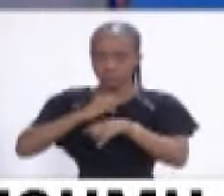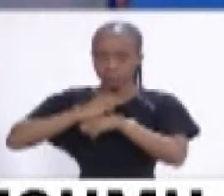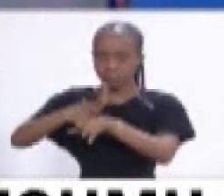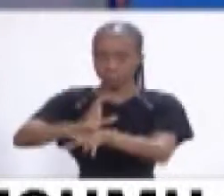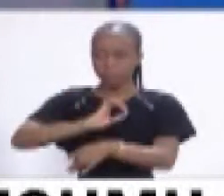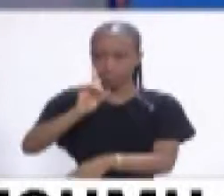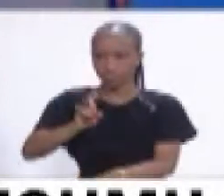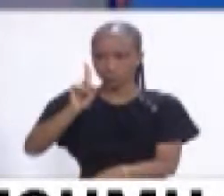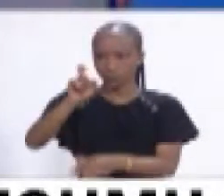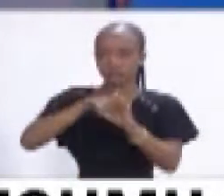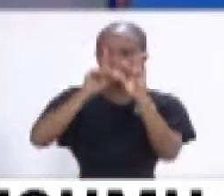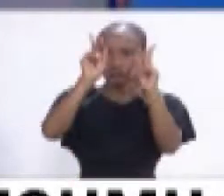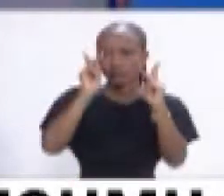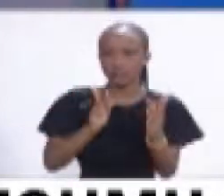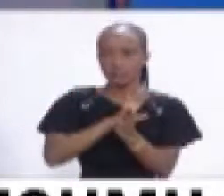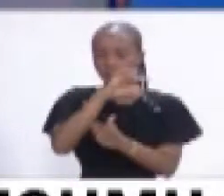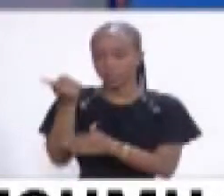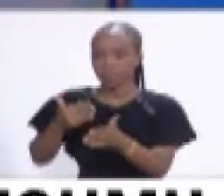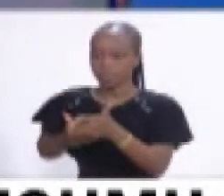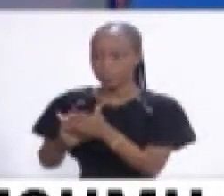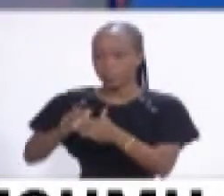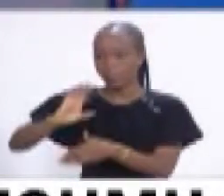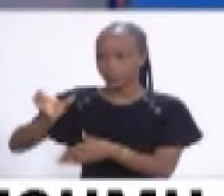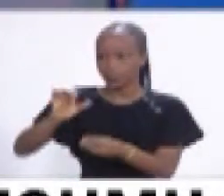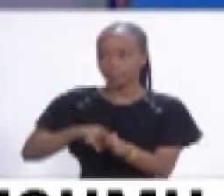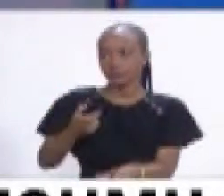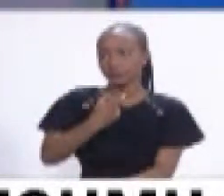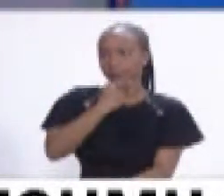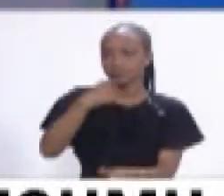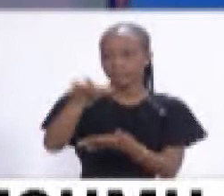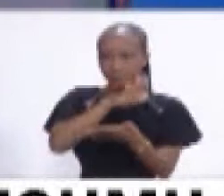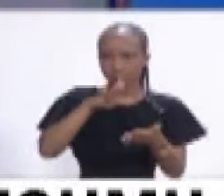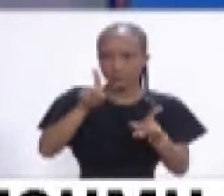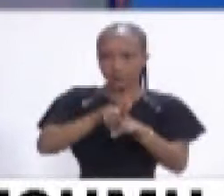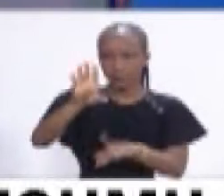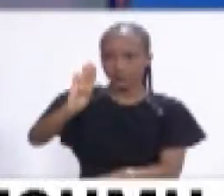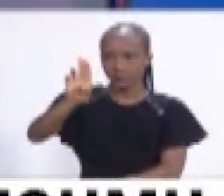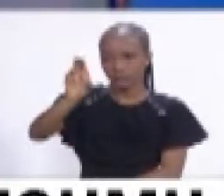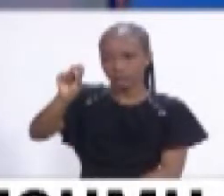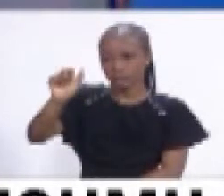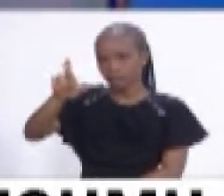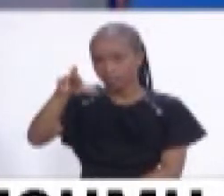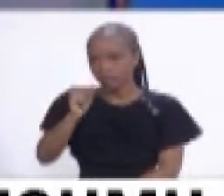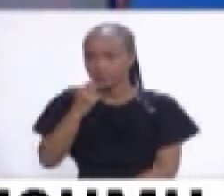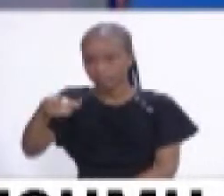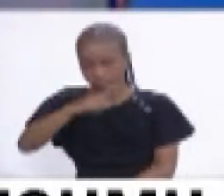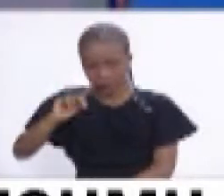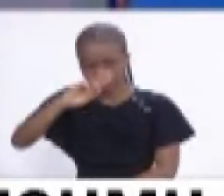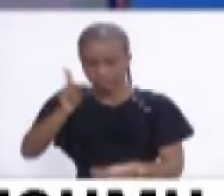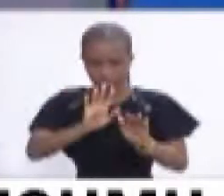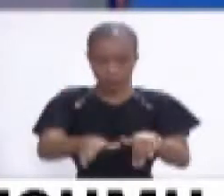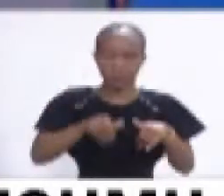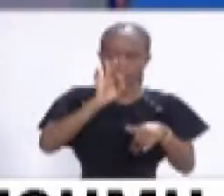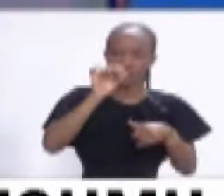the virus in Kisumu and other neighboring counties in the Nyanza region. And as Busara Naman now tells us, as Kenyans await for